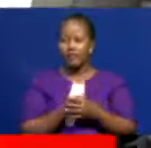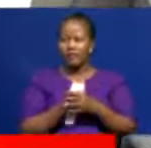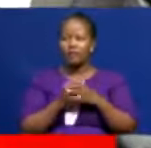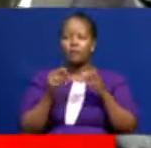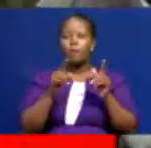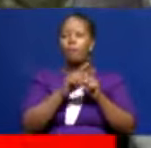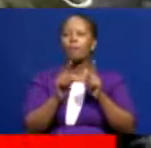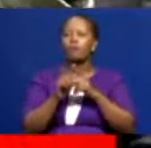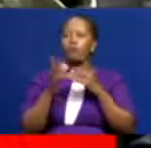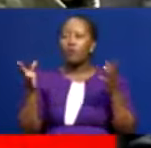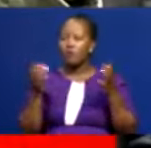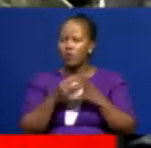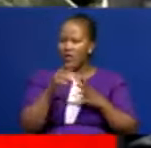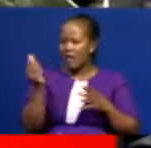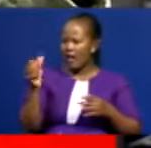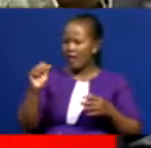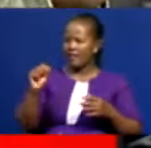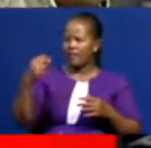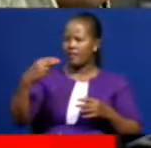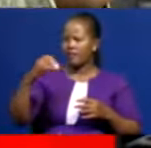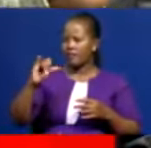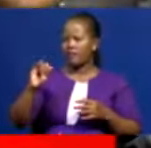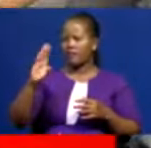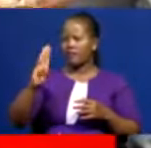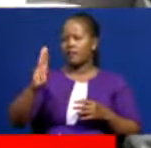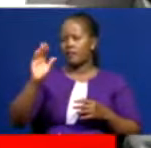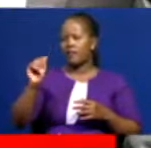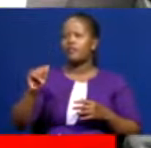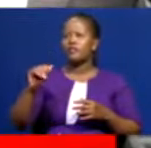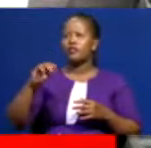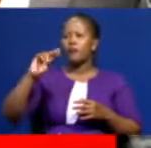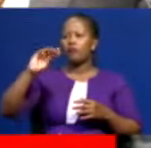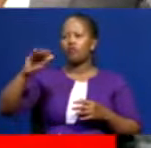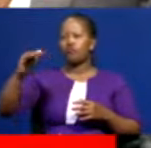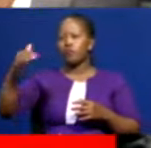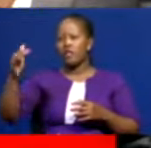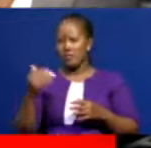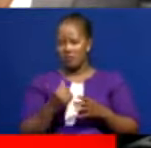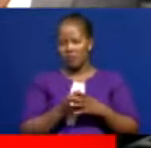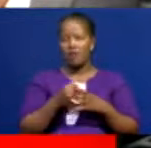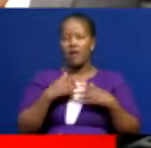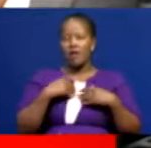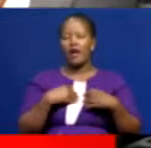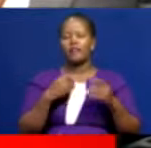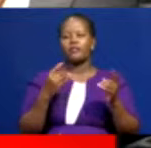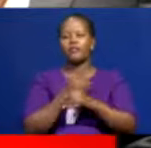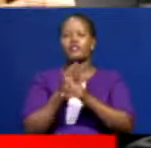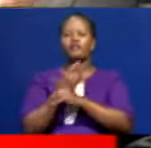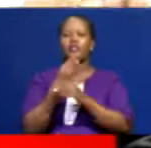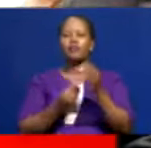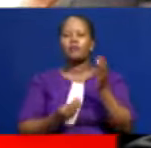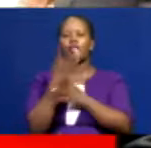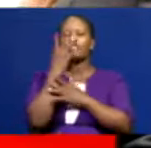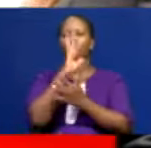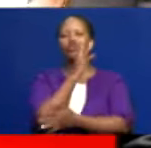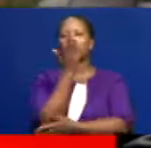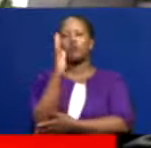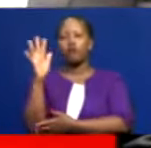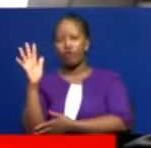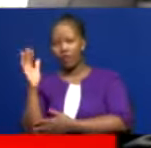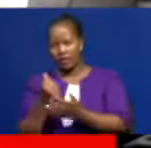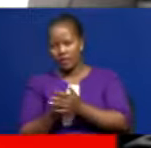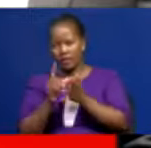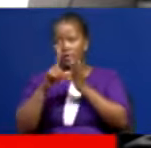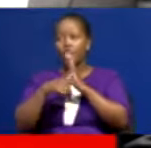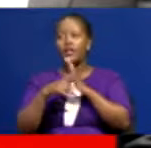not in Shimba Hills that plantation forest was established? And soon after,